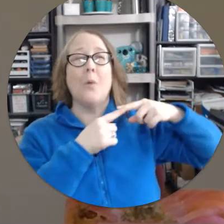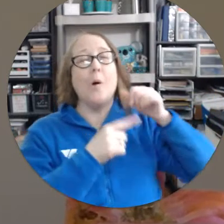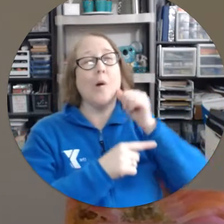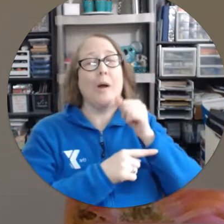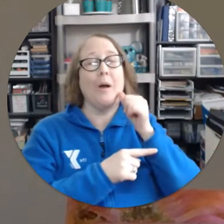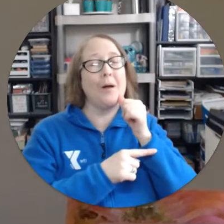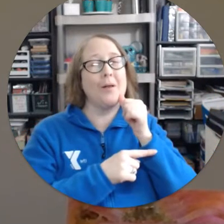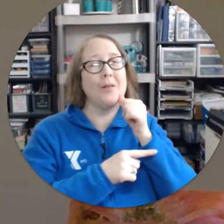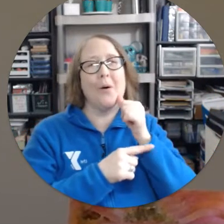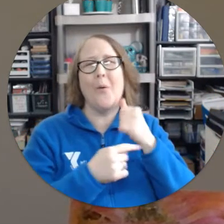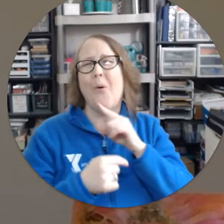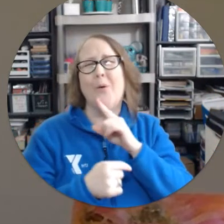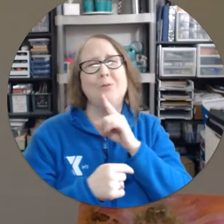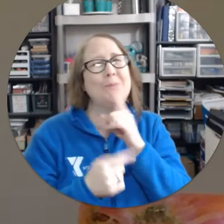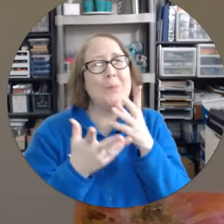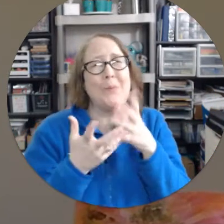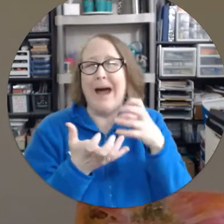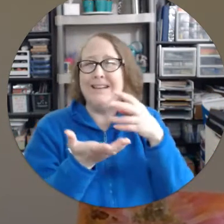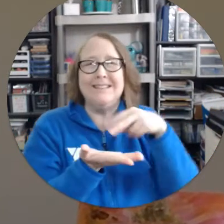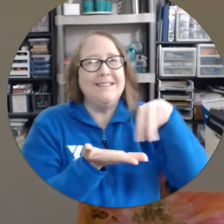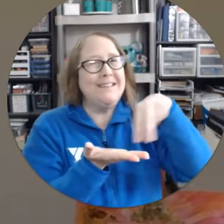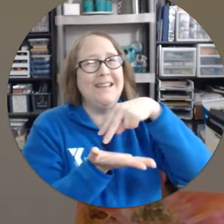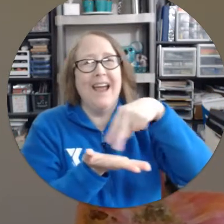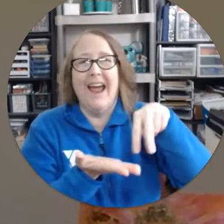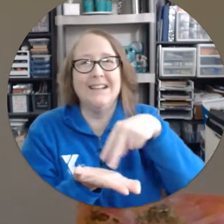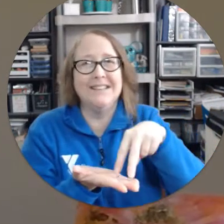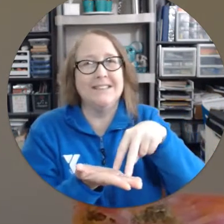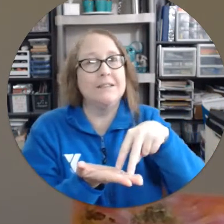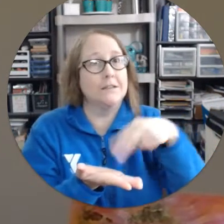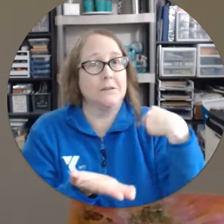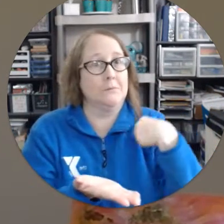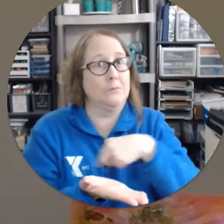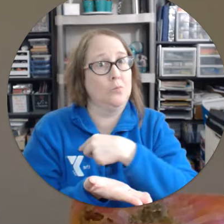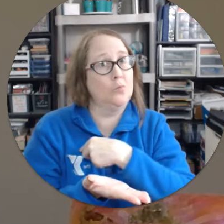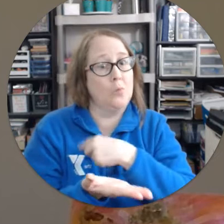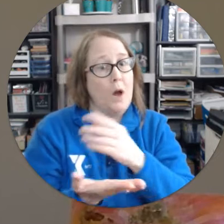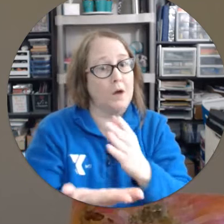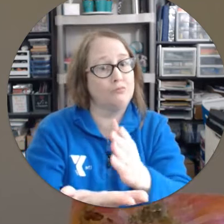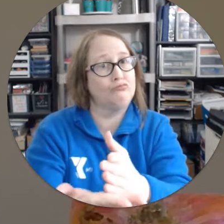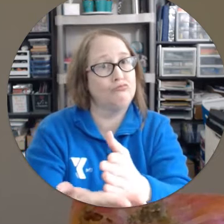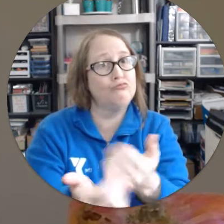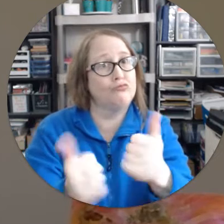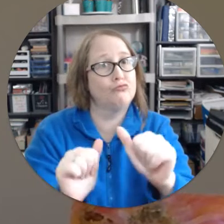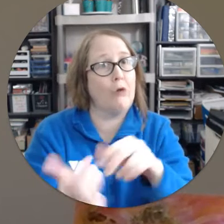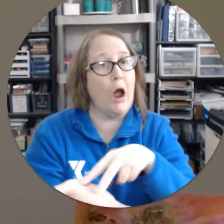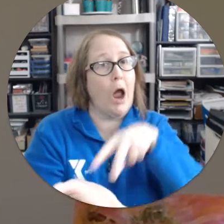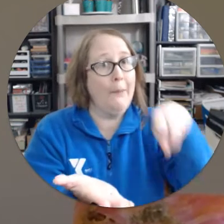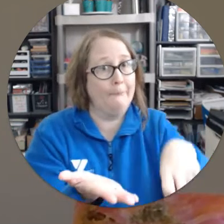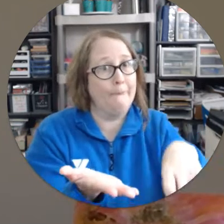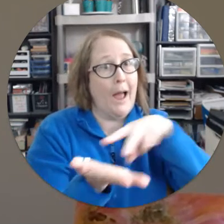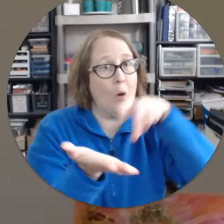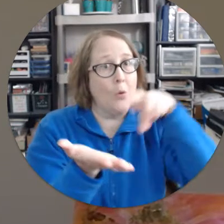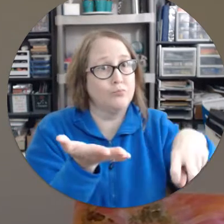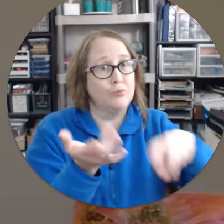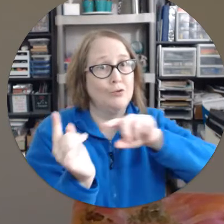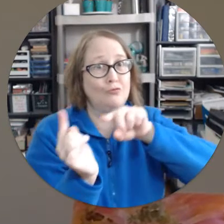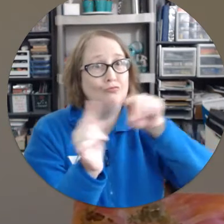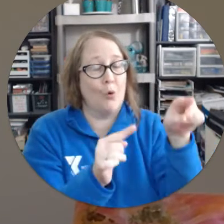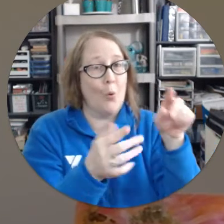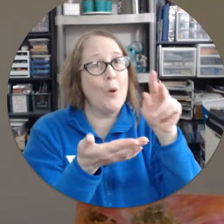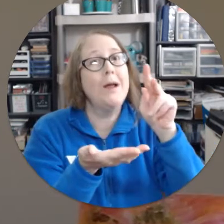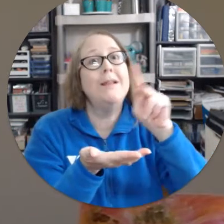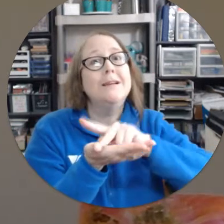dance right down the street. We had to keep her from trying to hop out of bed to go to the